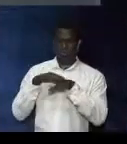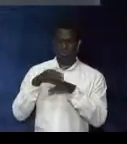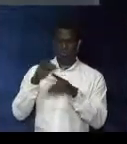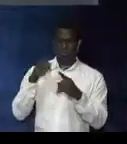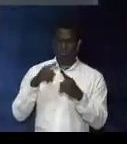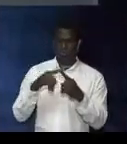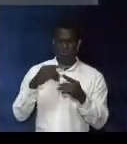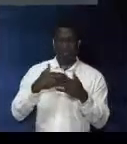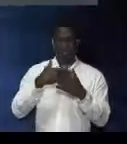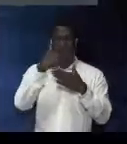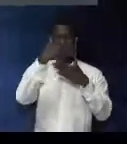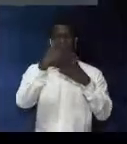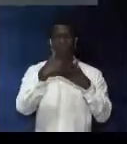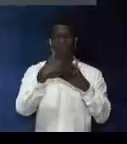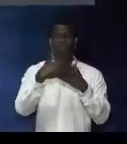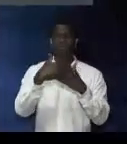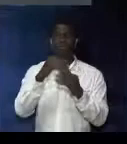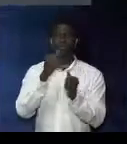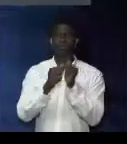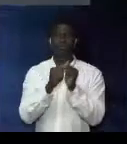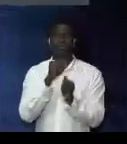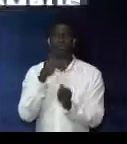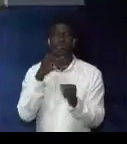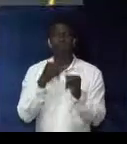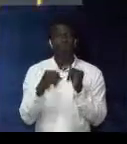shape, which is our final shape for today.